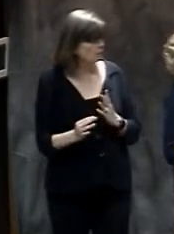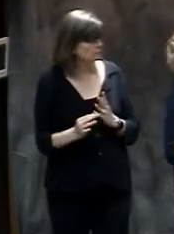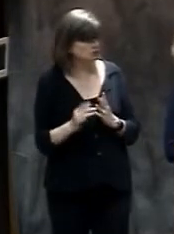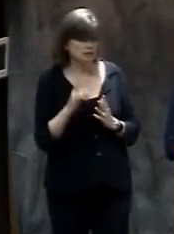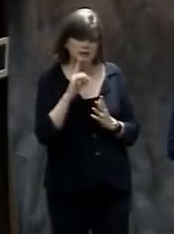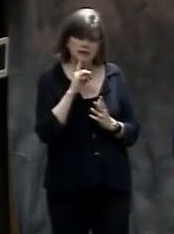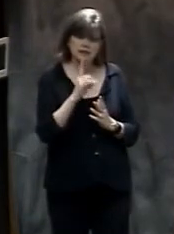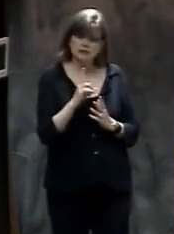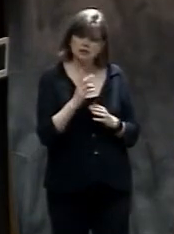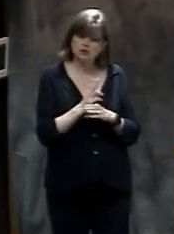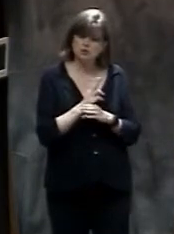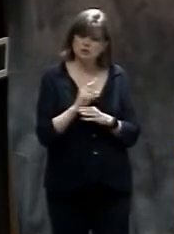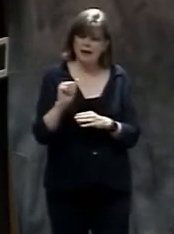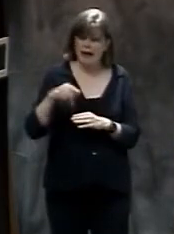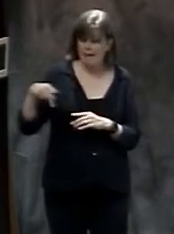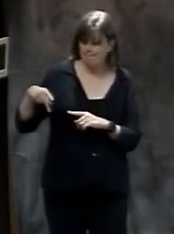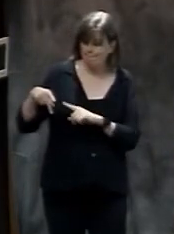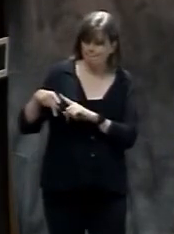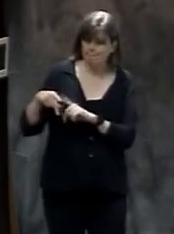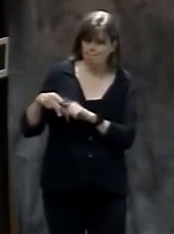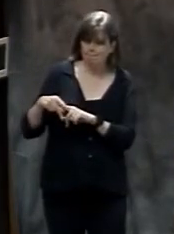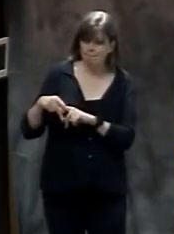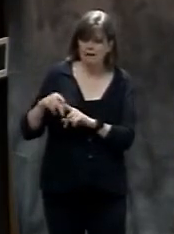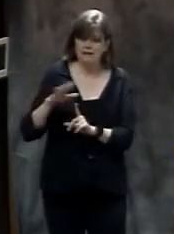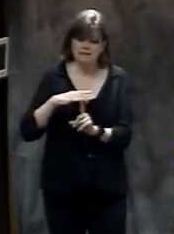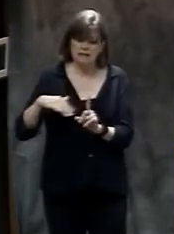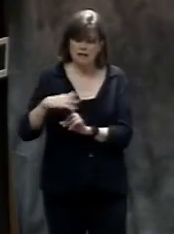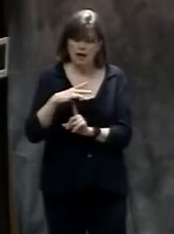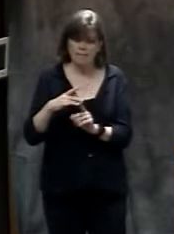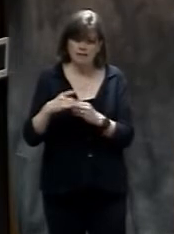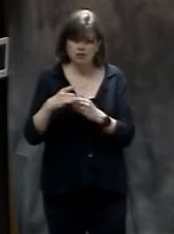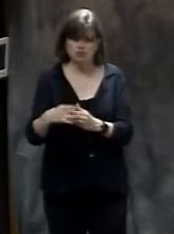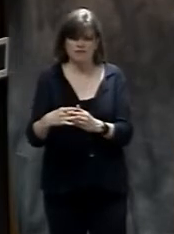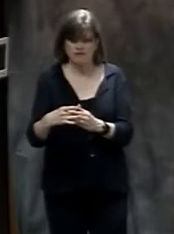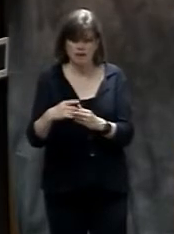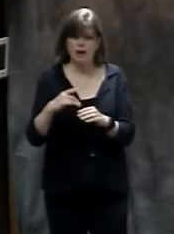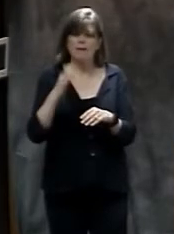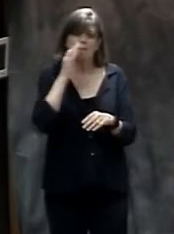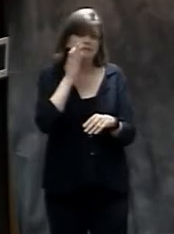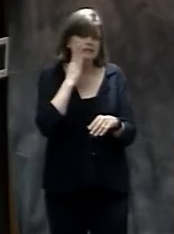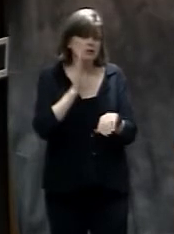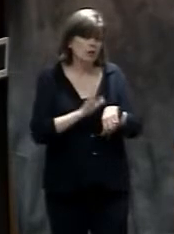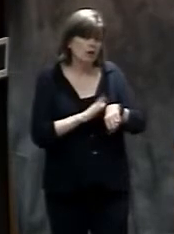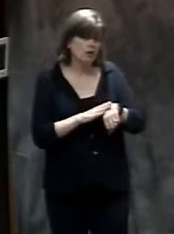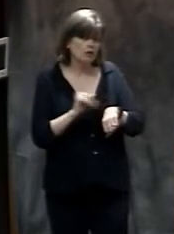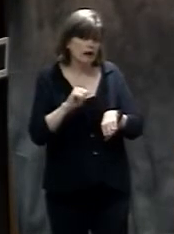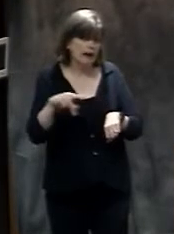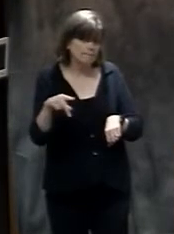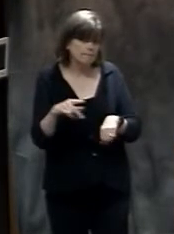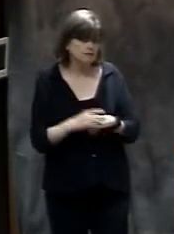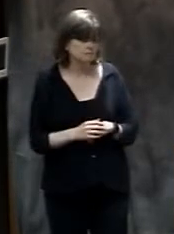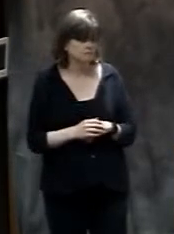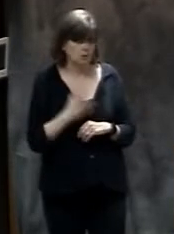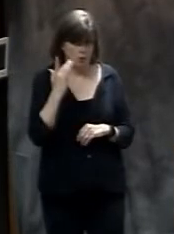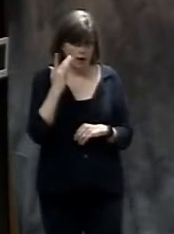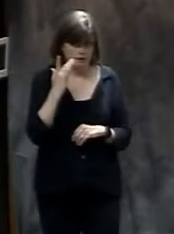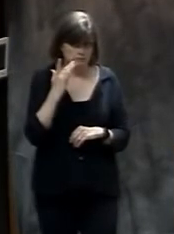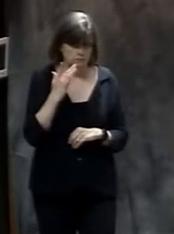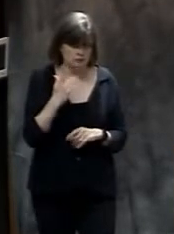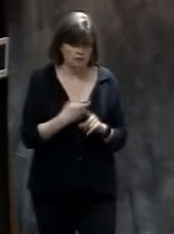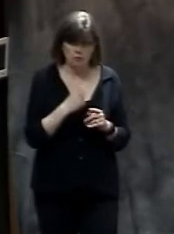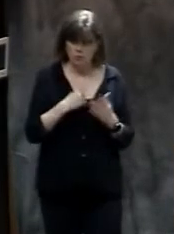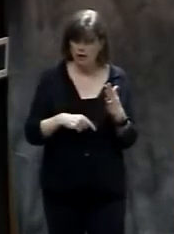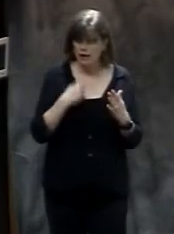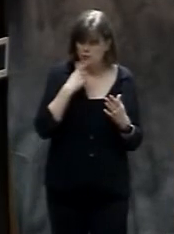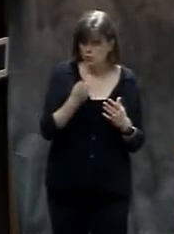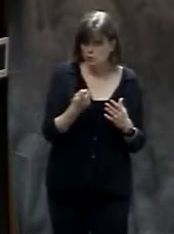use an app, which is a climate-driven mosquito alert app. And so why are we doing this? Well, obviously, from what I've told you,